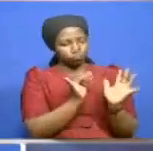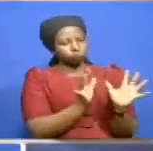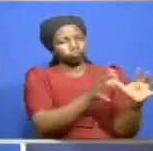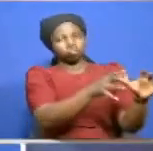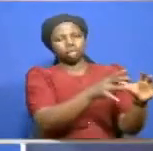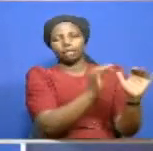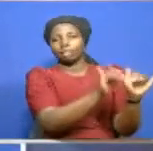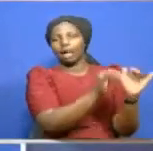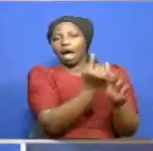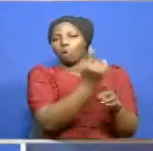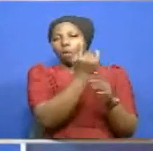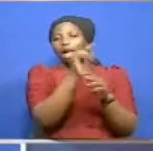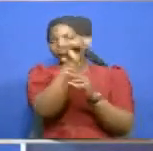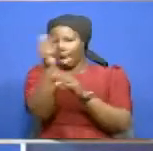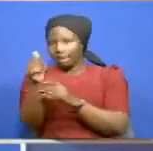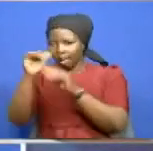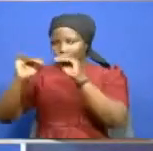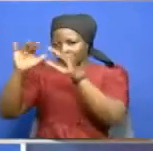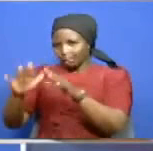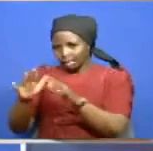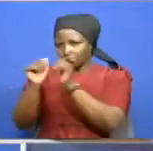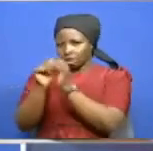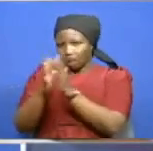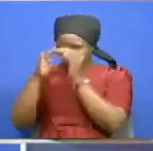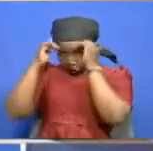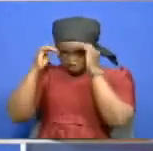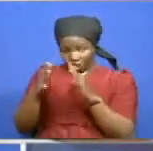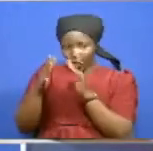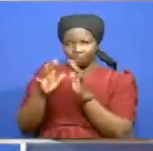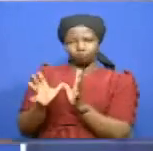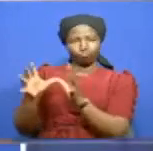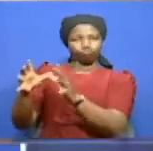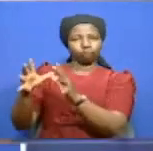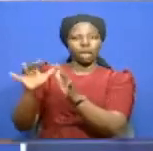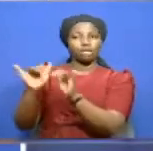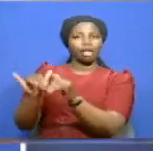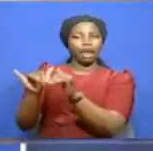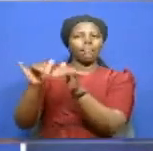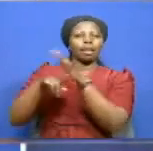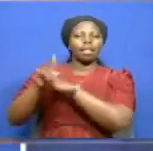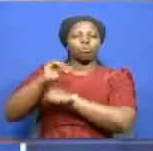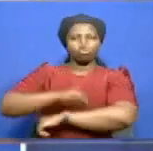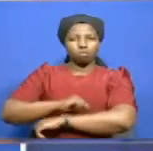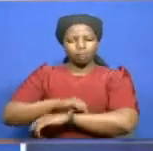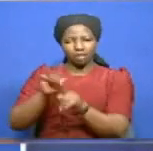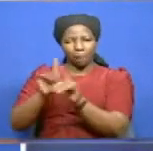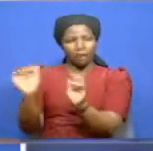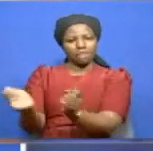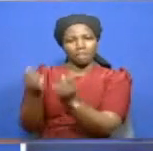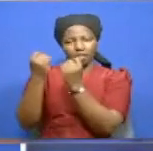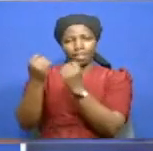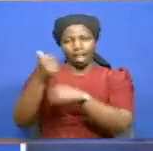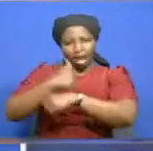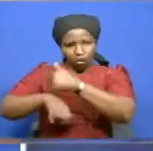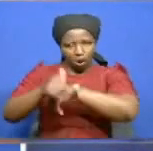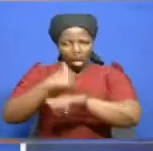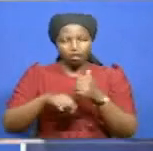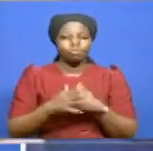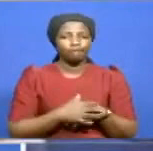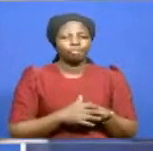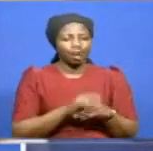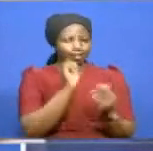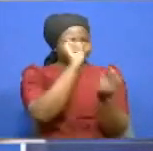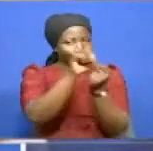students, teachers and non-teaching staff have been quarantined as a safety measure. A random test was carried out at Kolanya High School.